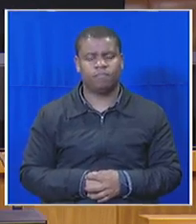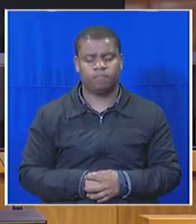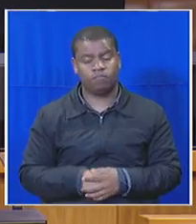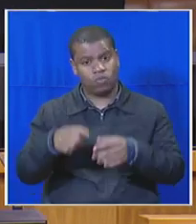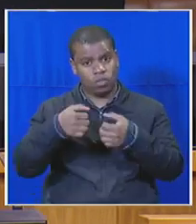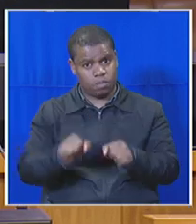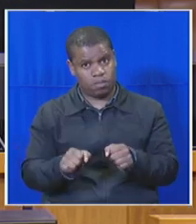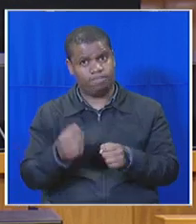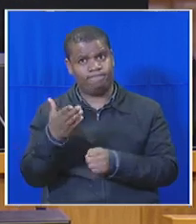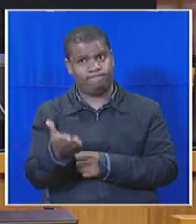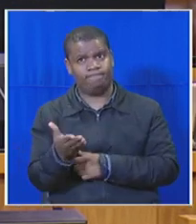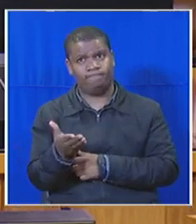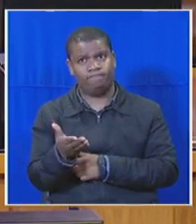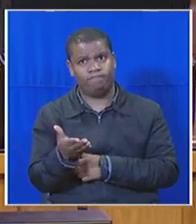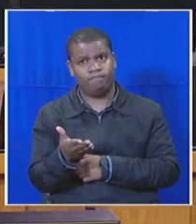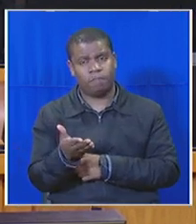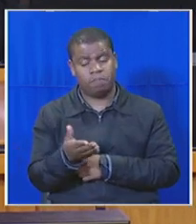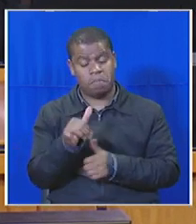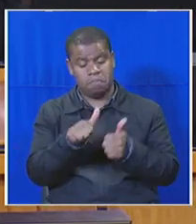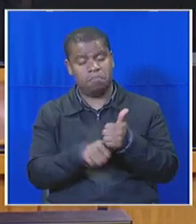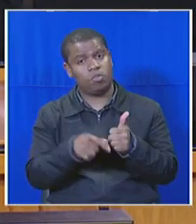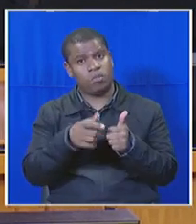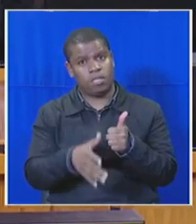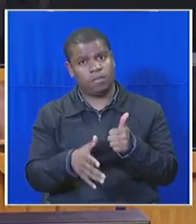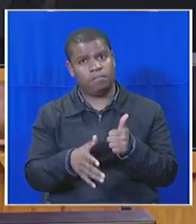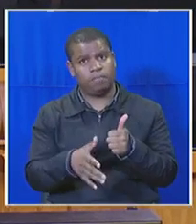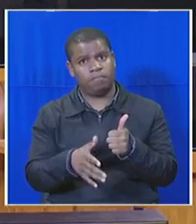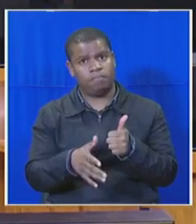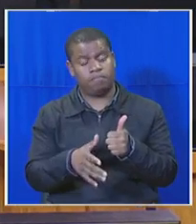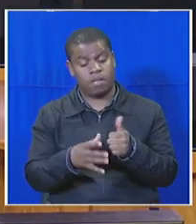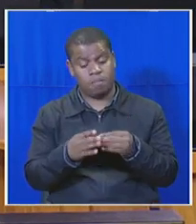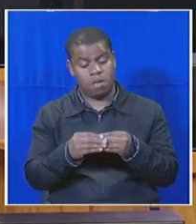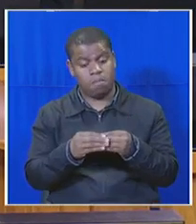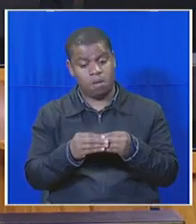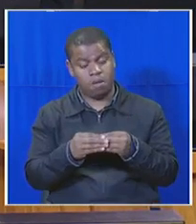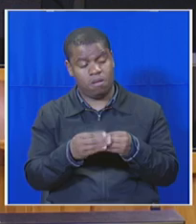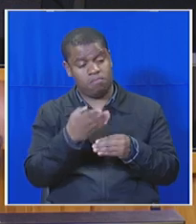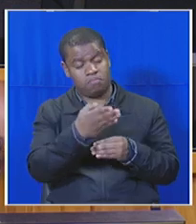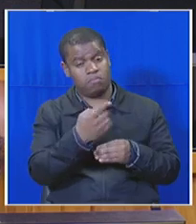Chairperson, Deputy Speaker, this member says we are drunk.